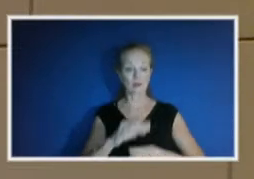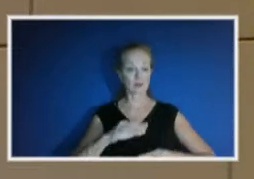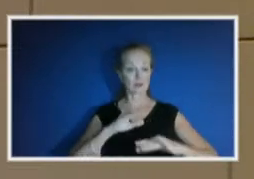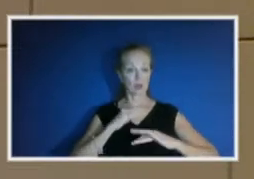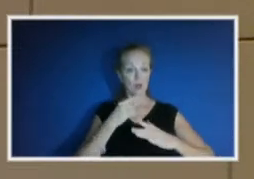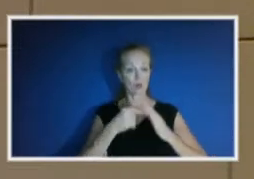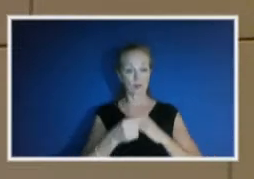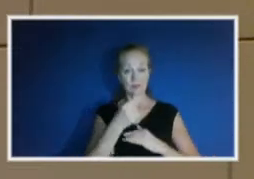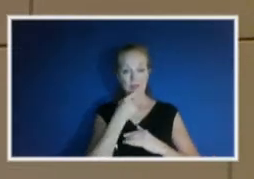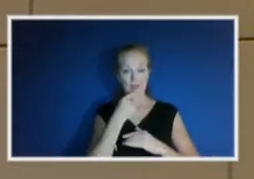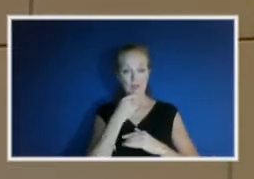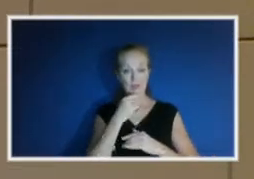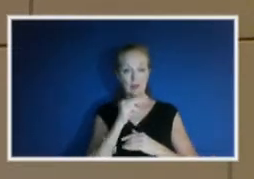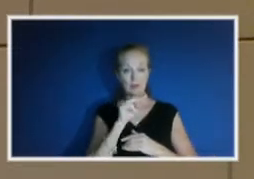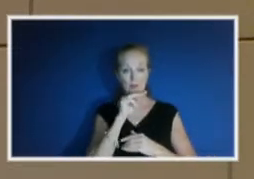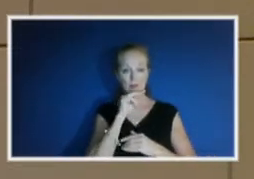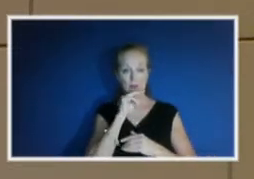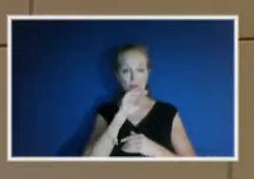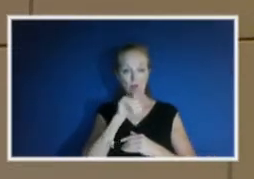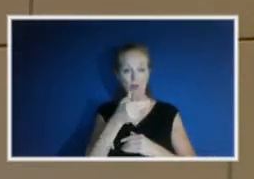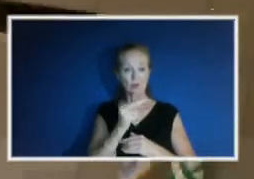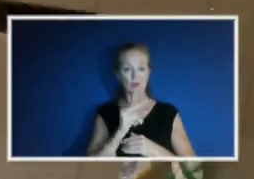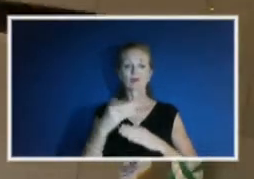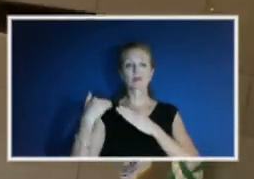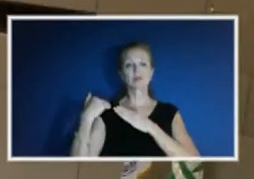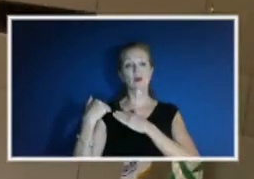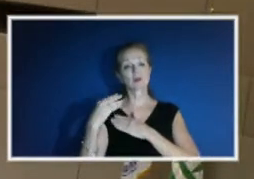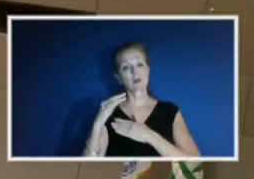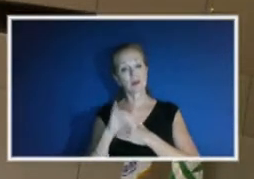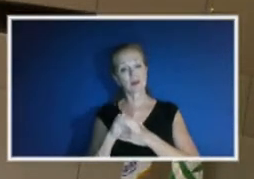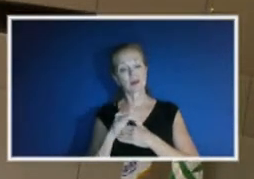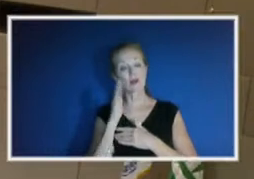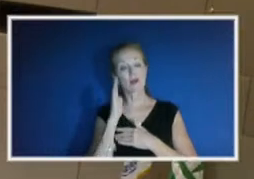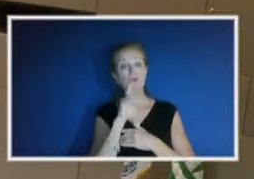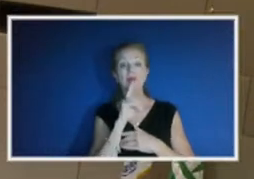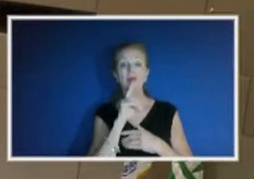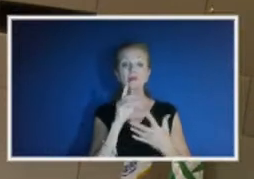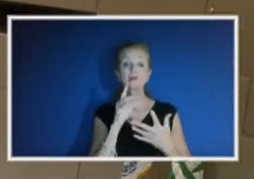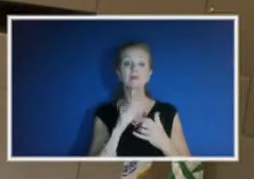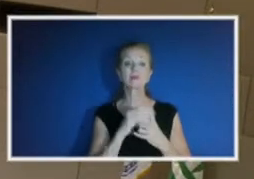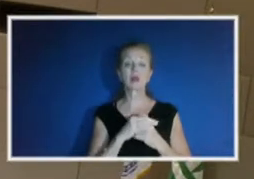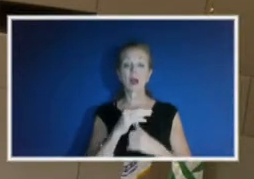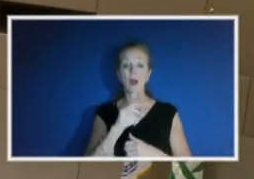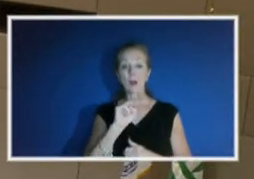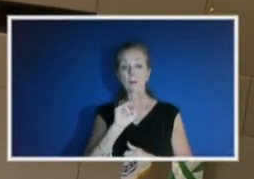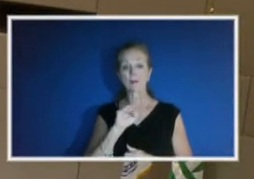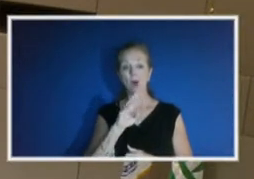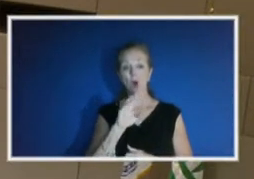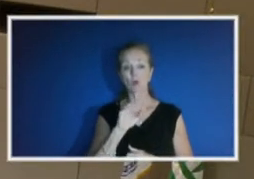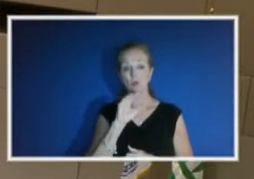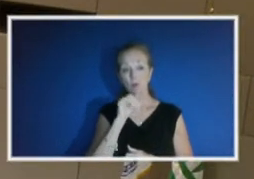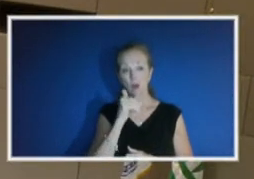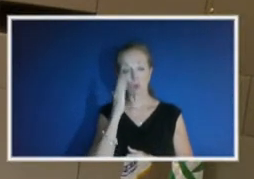said, Ms. Johnson, and we have an obligation to do right. that. So it'll be coming out in the memo tomorrow that